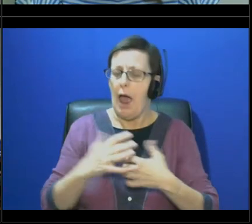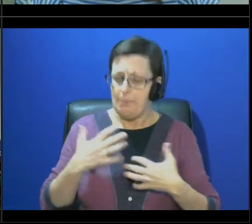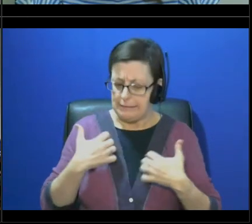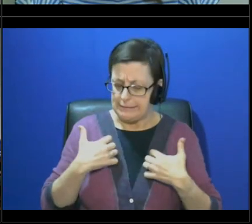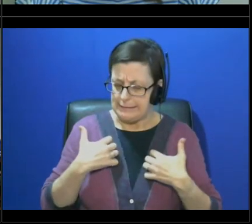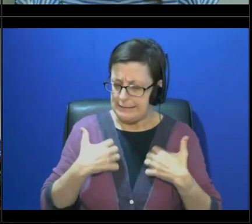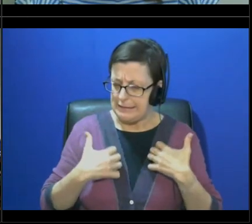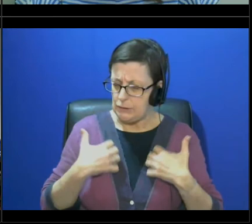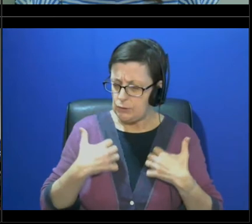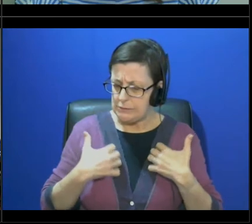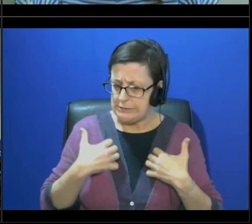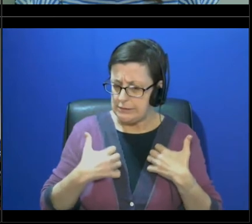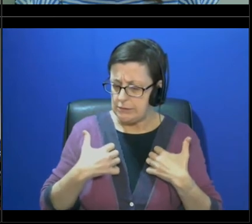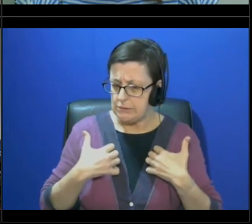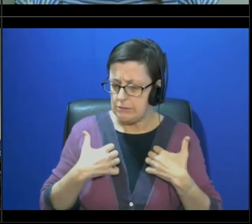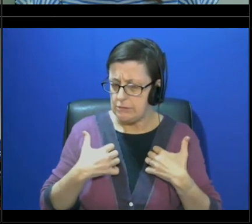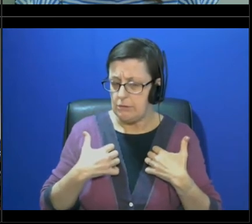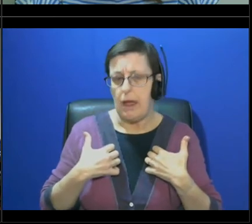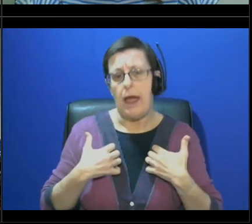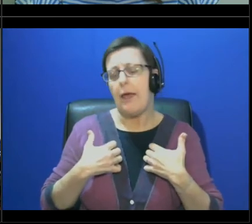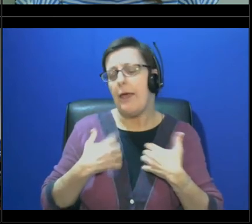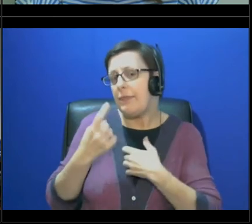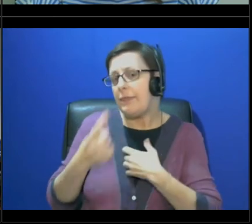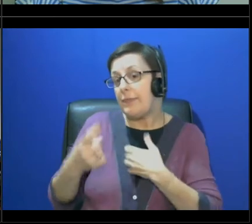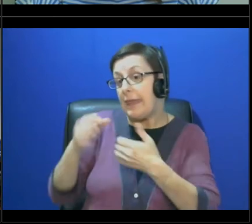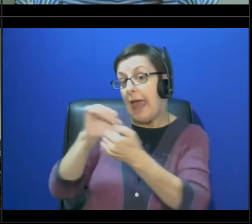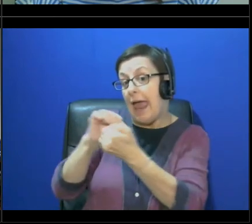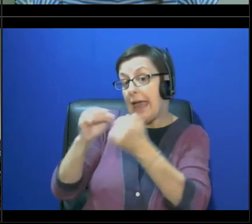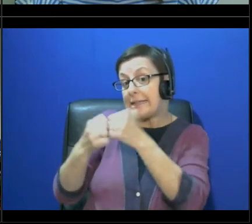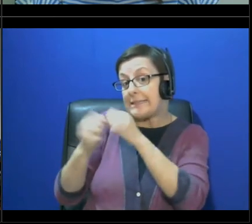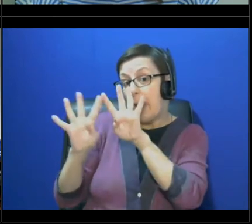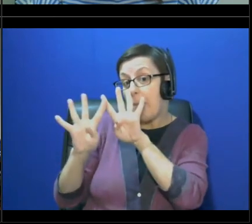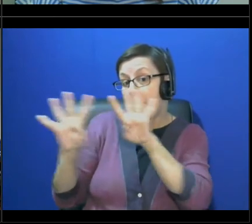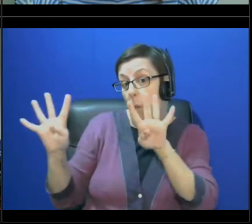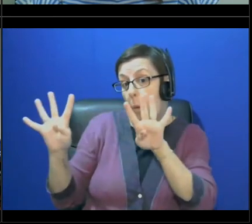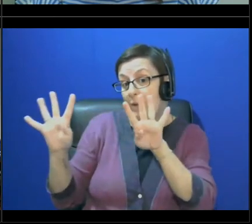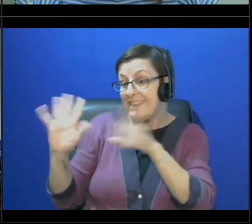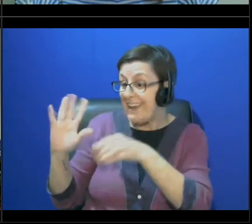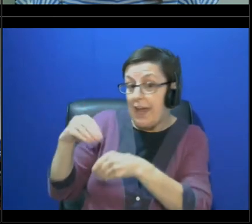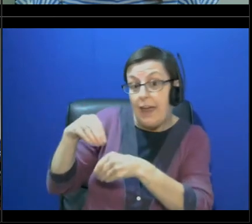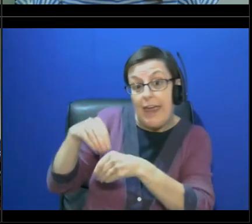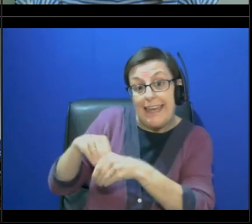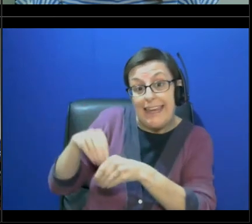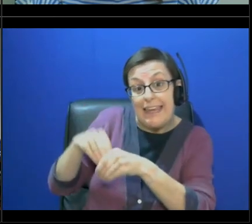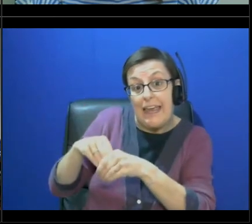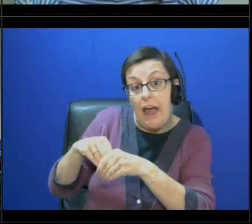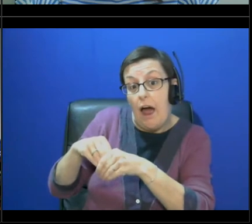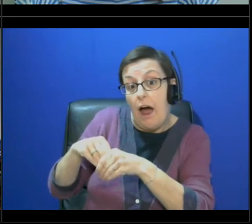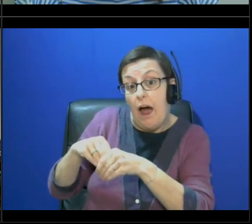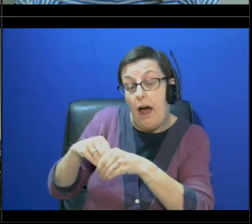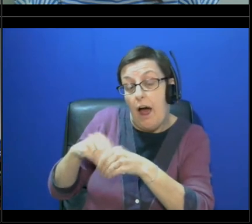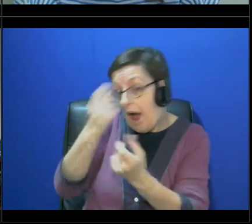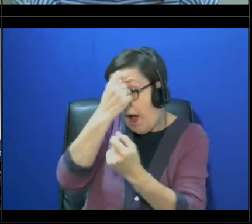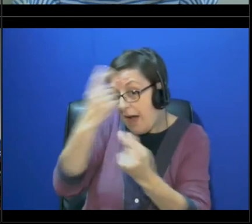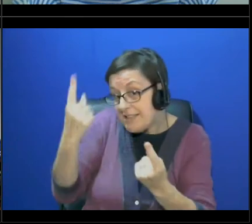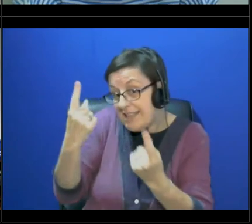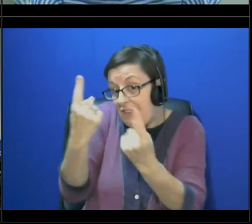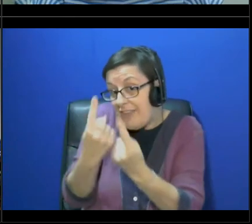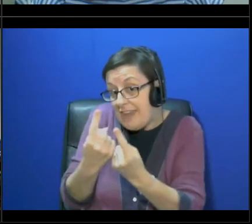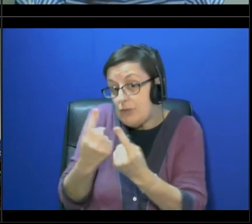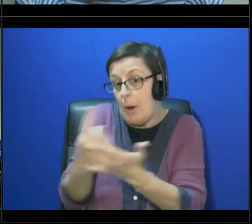much the exam boards are engaged within the issue of adaptive